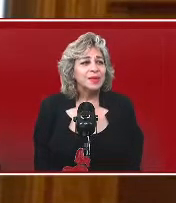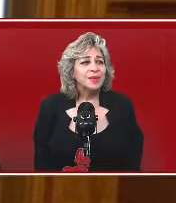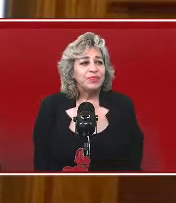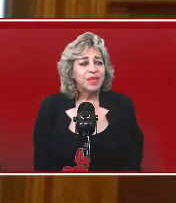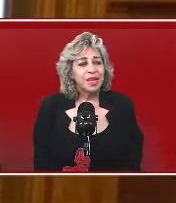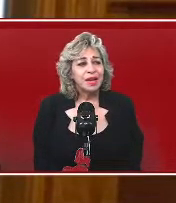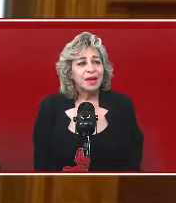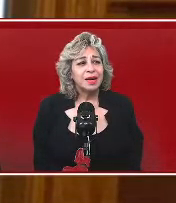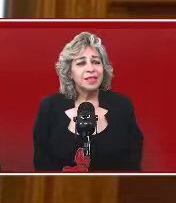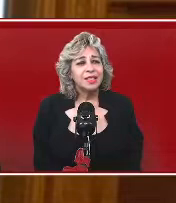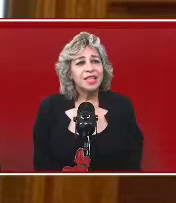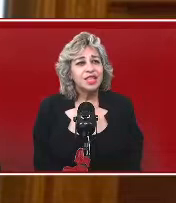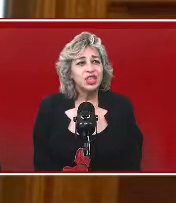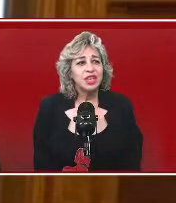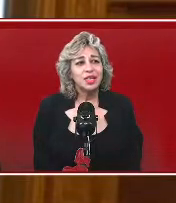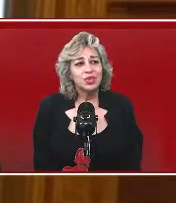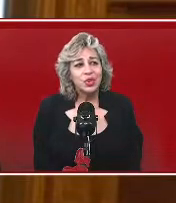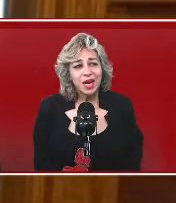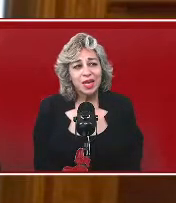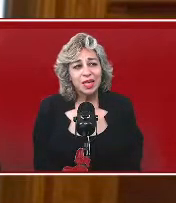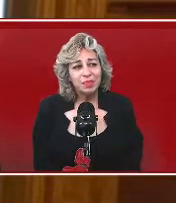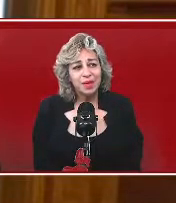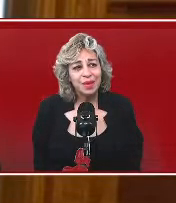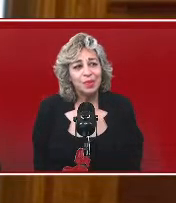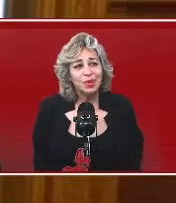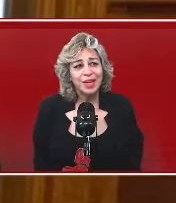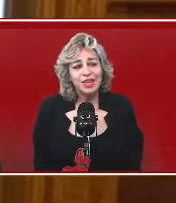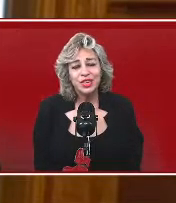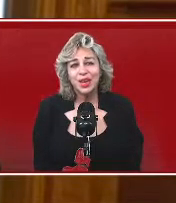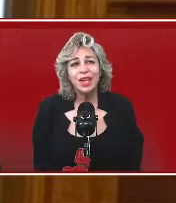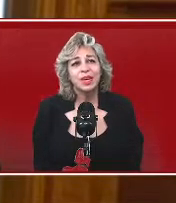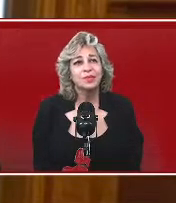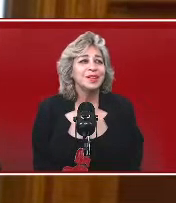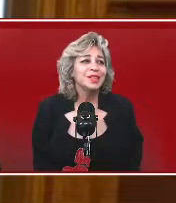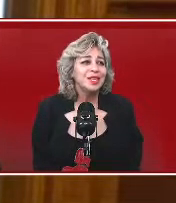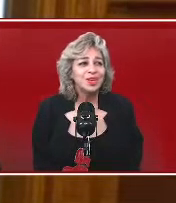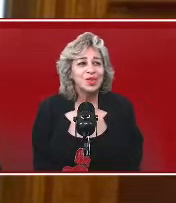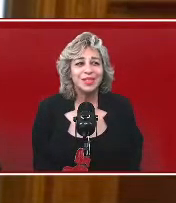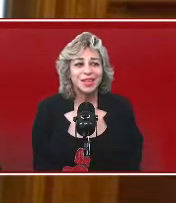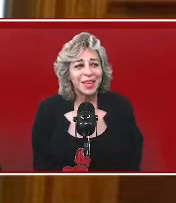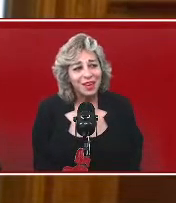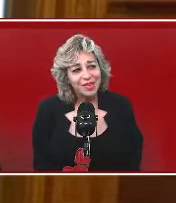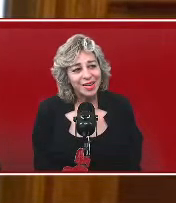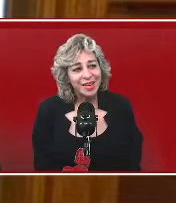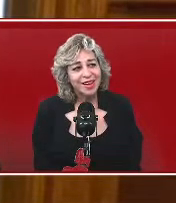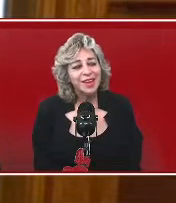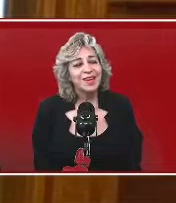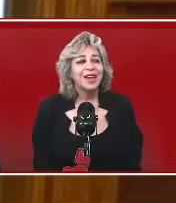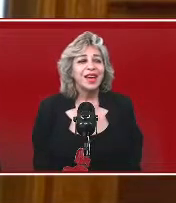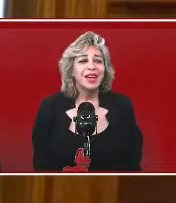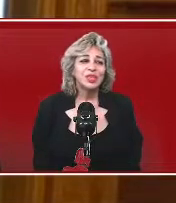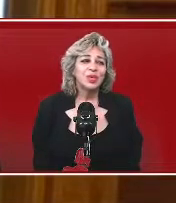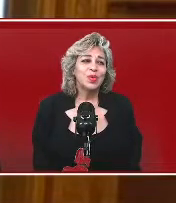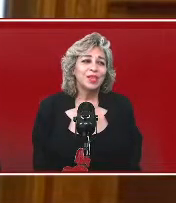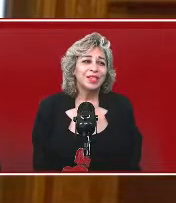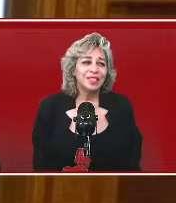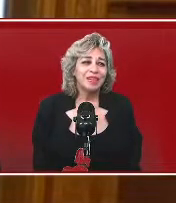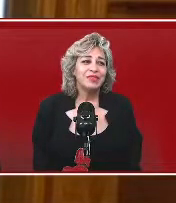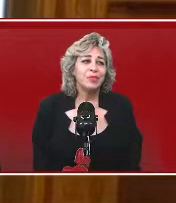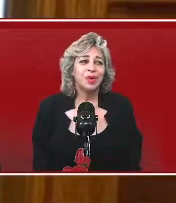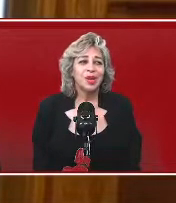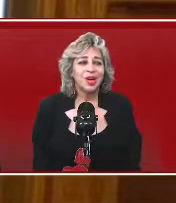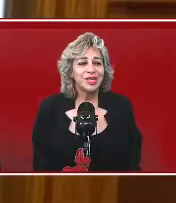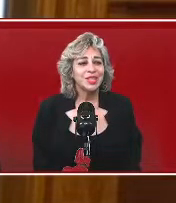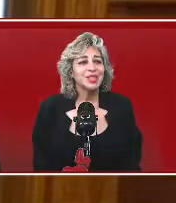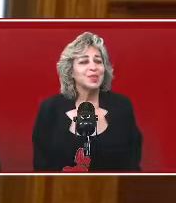government in teaching and training the people, educating them continuously every day as to what the